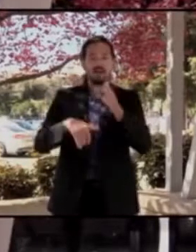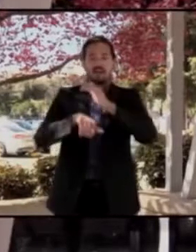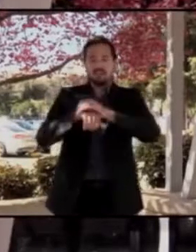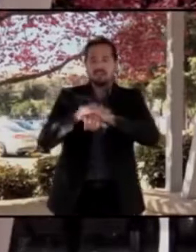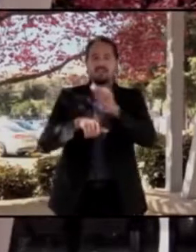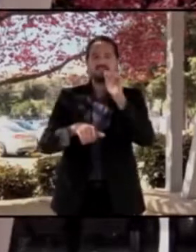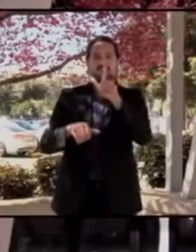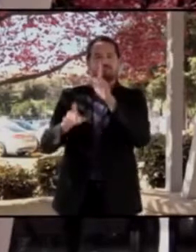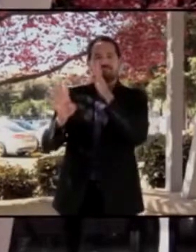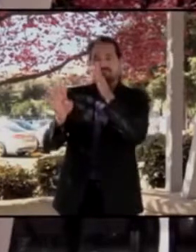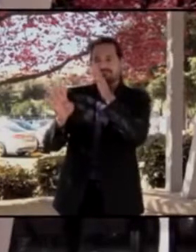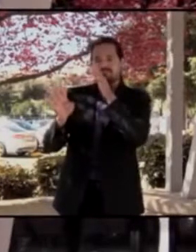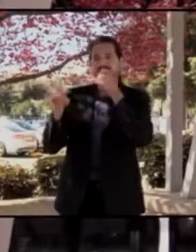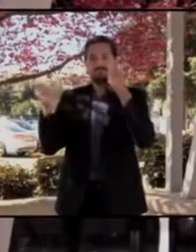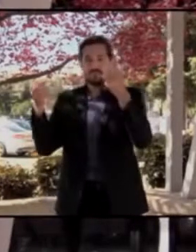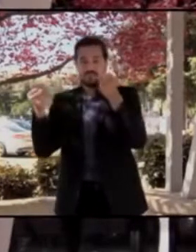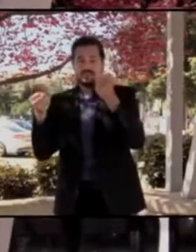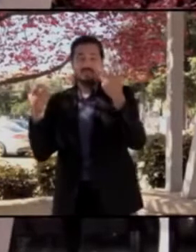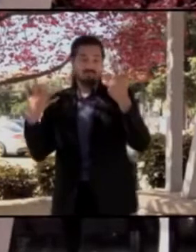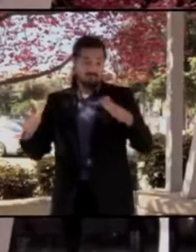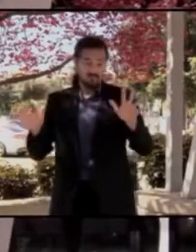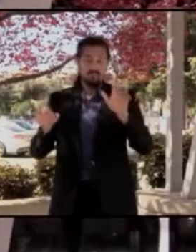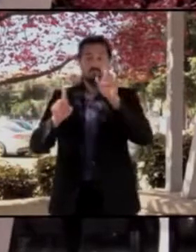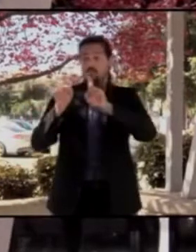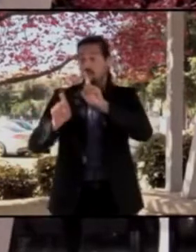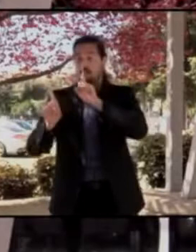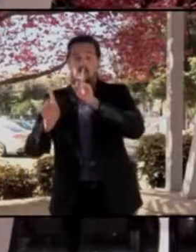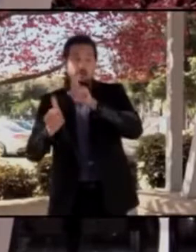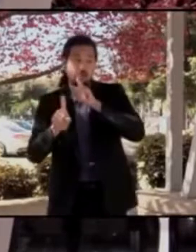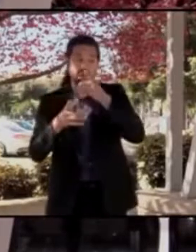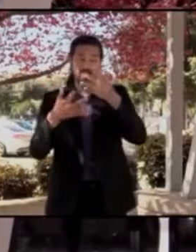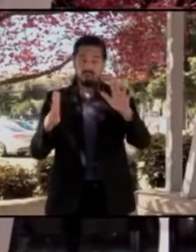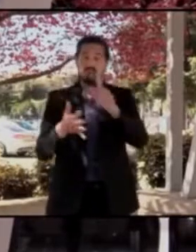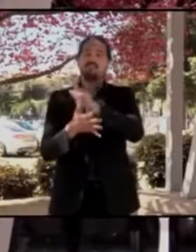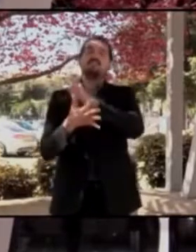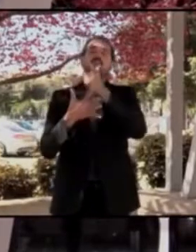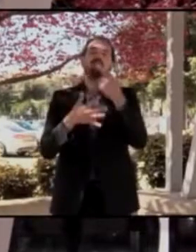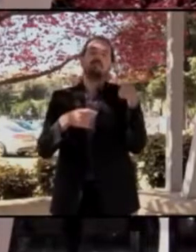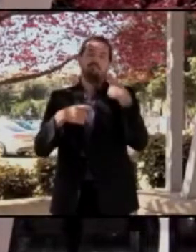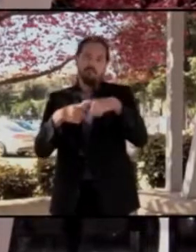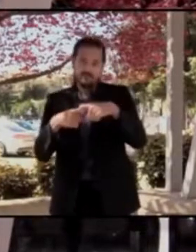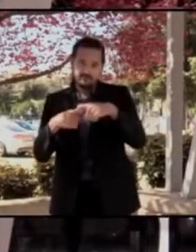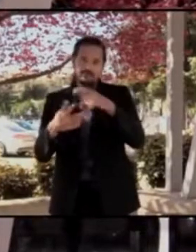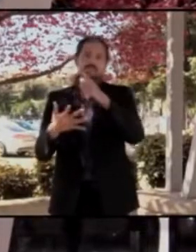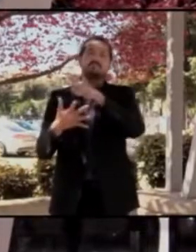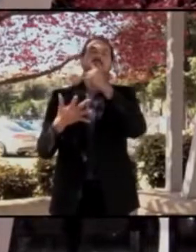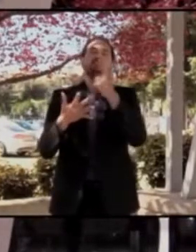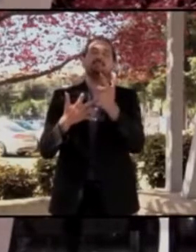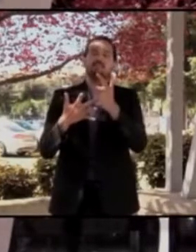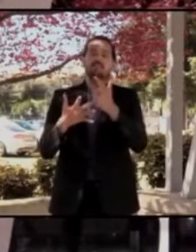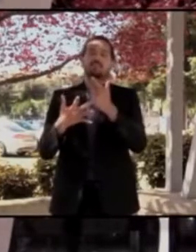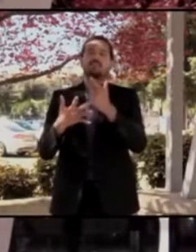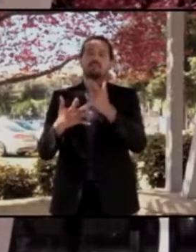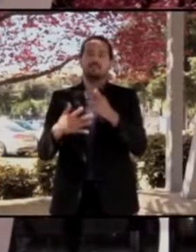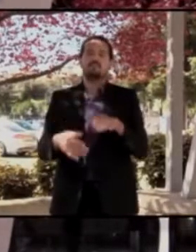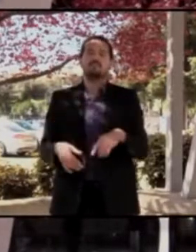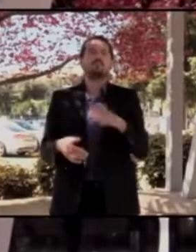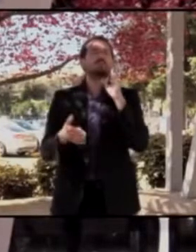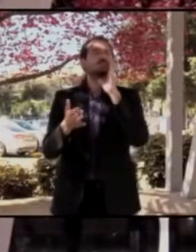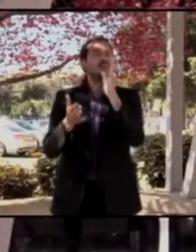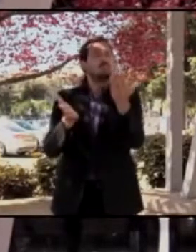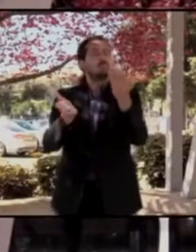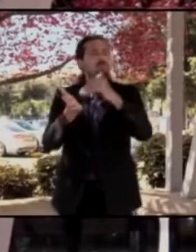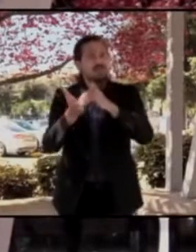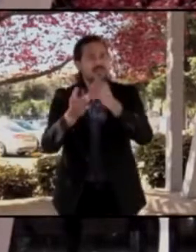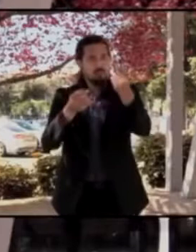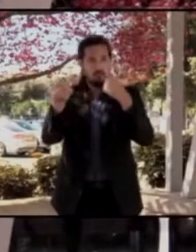then move into a section of questions and answers, and where speakers will repeat the question before answering for the purpose of our Facebook Live